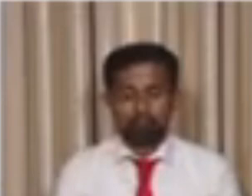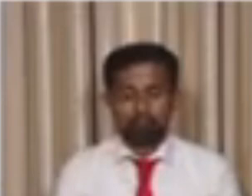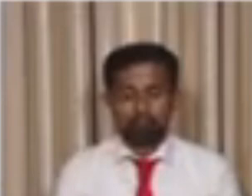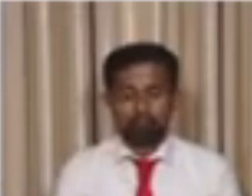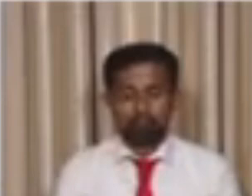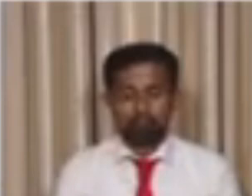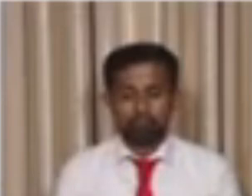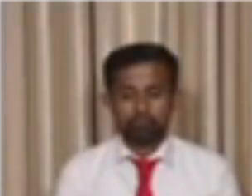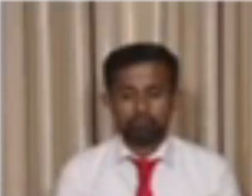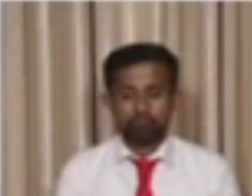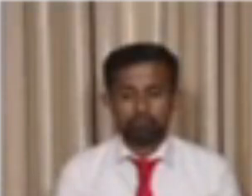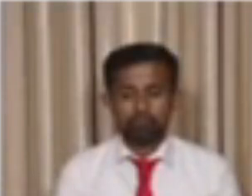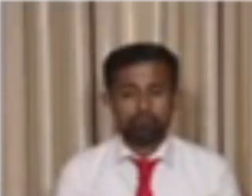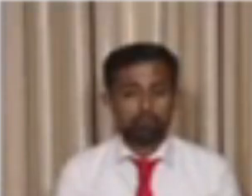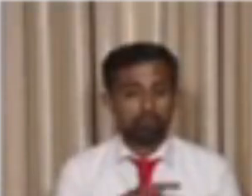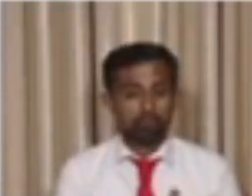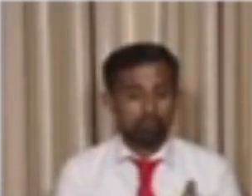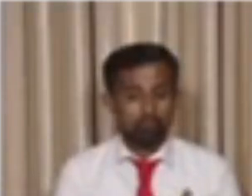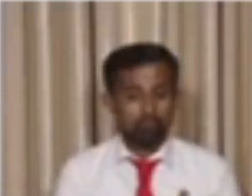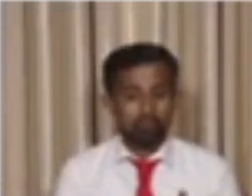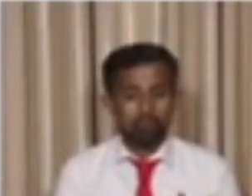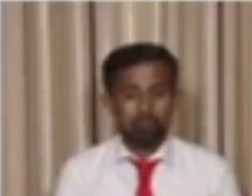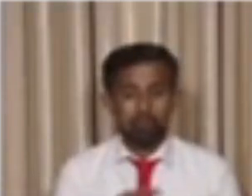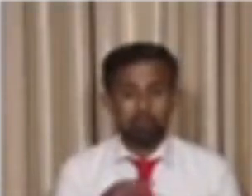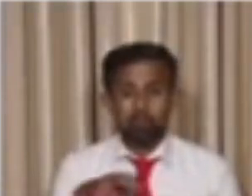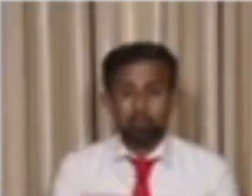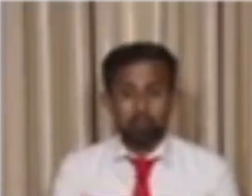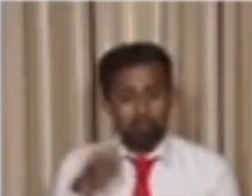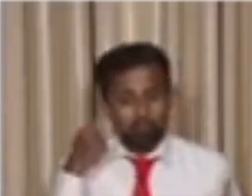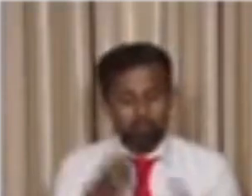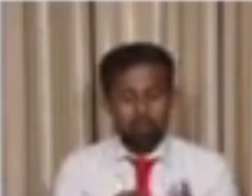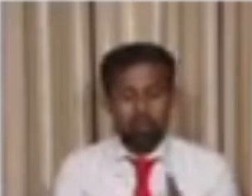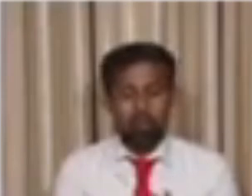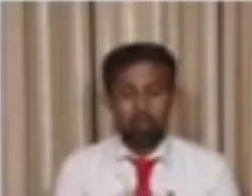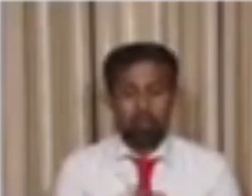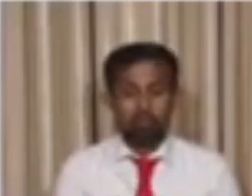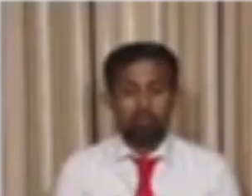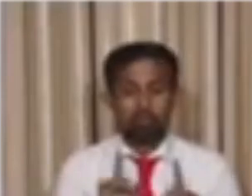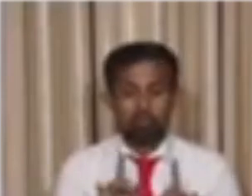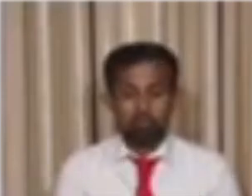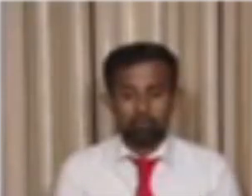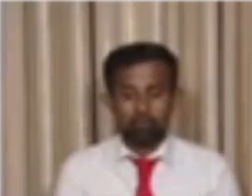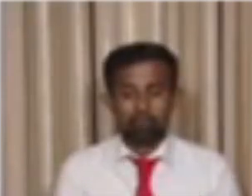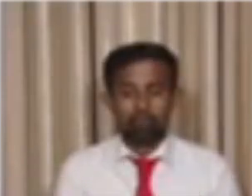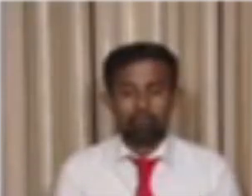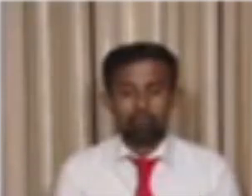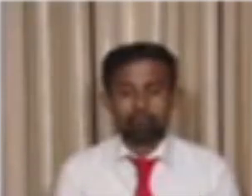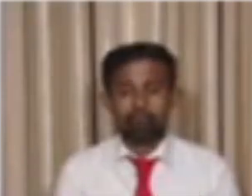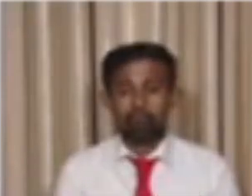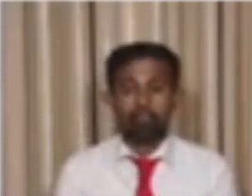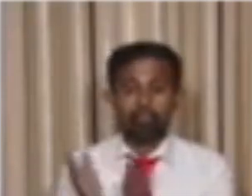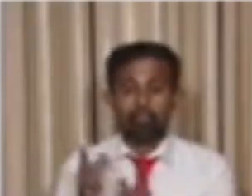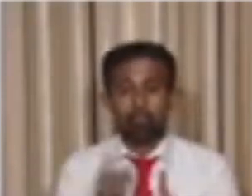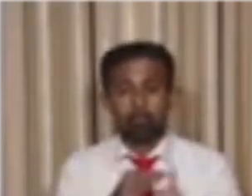law could have obtained their citizenship under the India-Pakistani citizenship law, because